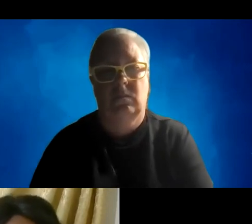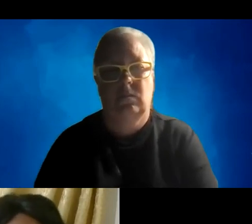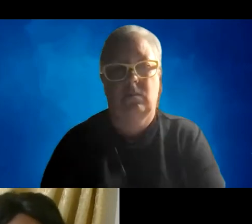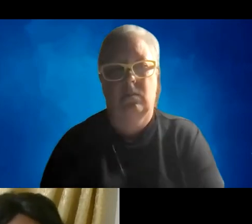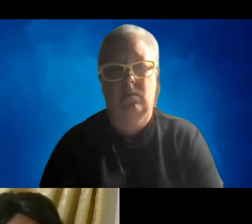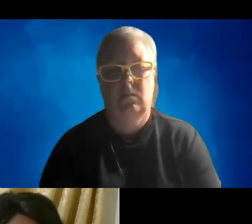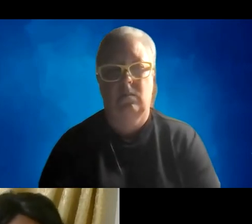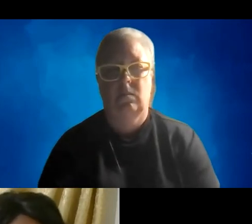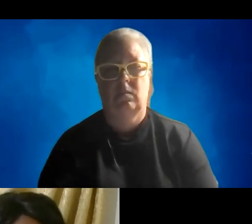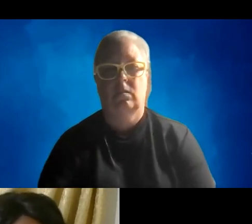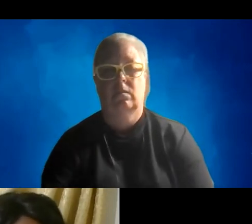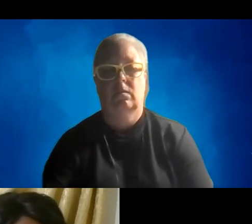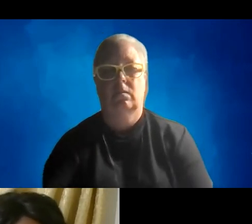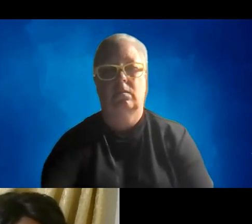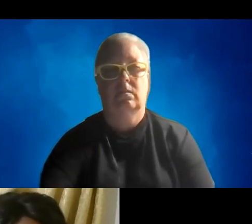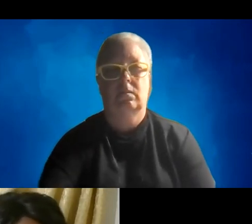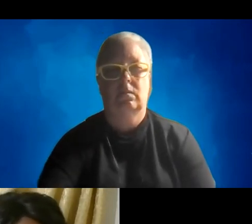You're muted.